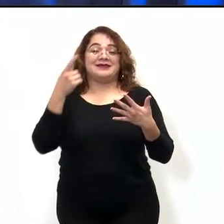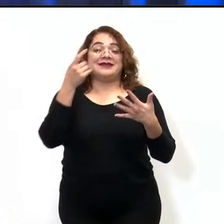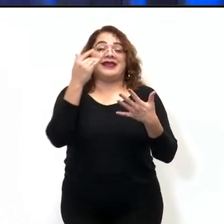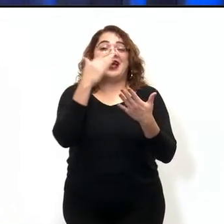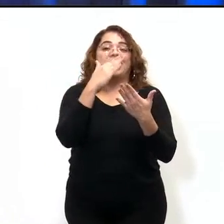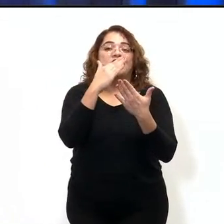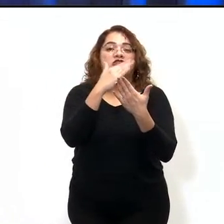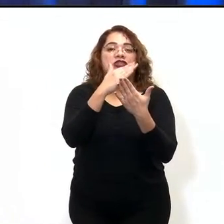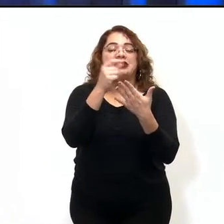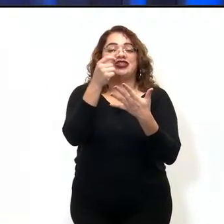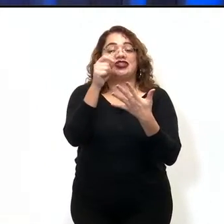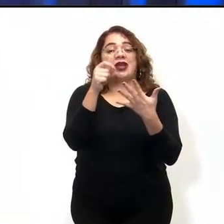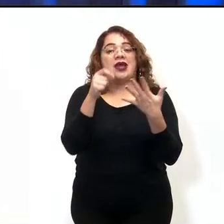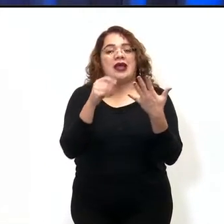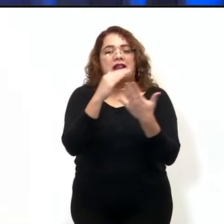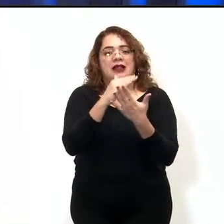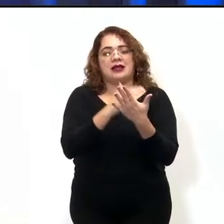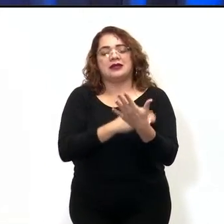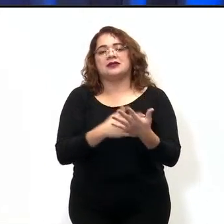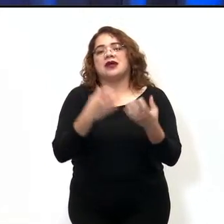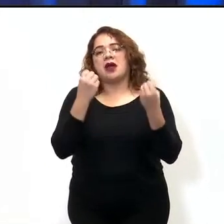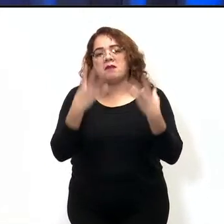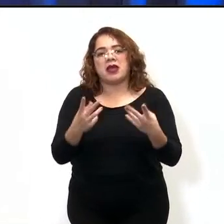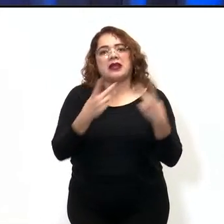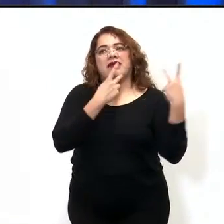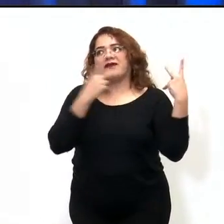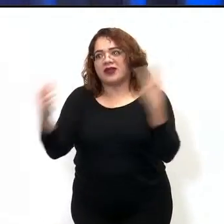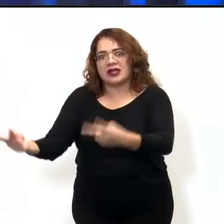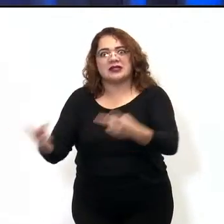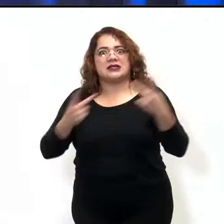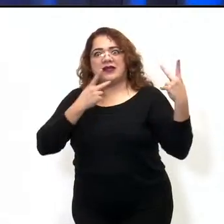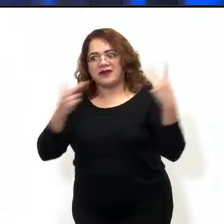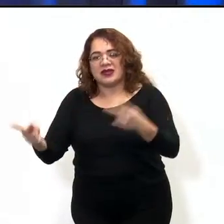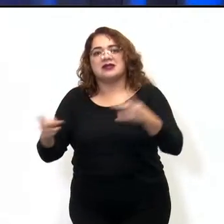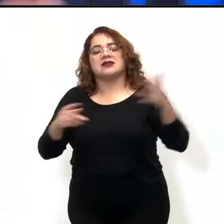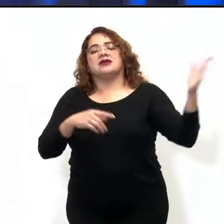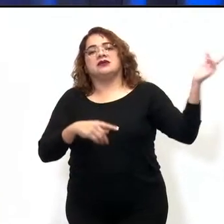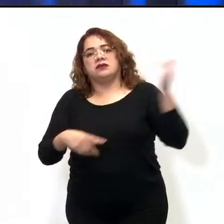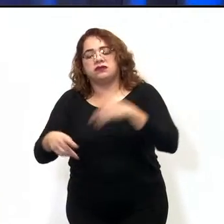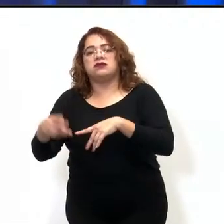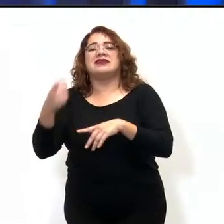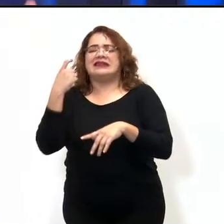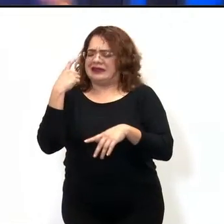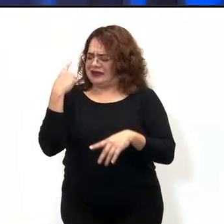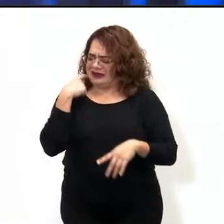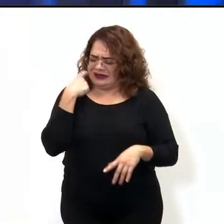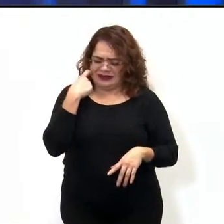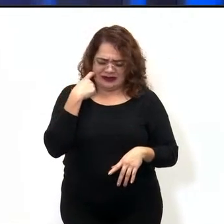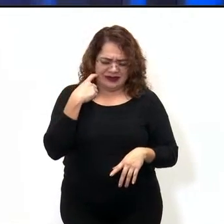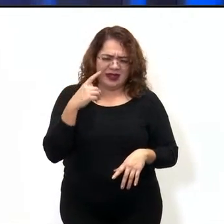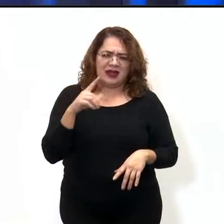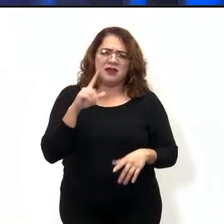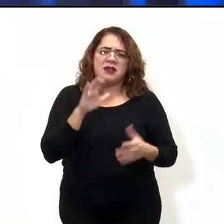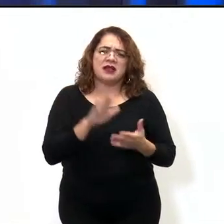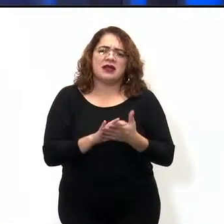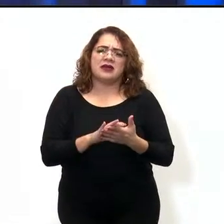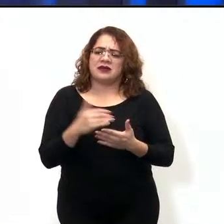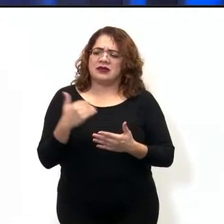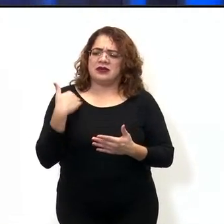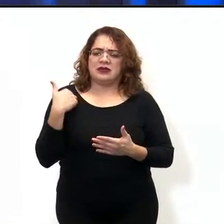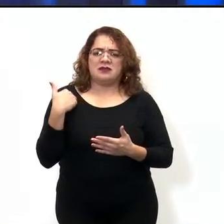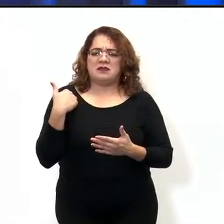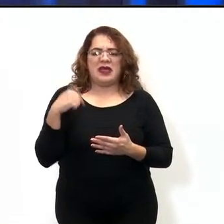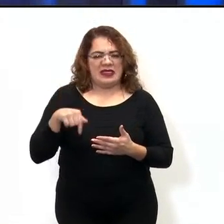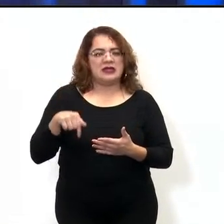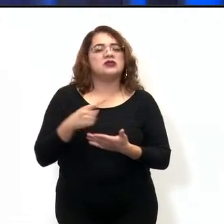checklist. They've had actually multiple visits to the hospital, and very recently, actually, as of, I believe, just as of this last